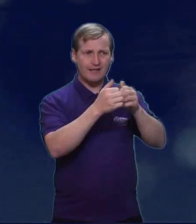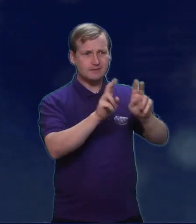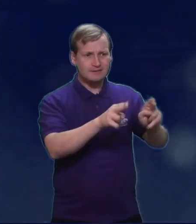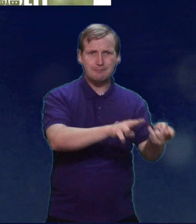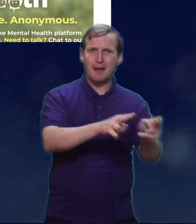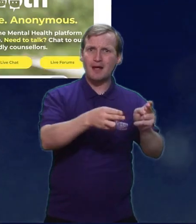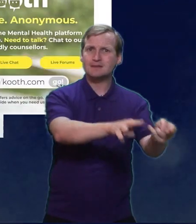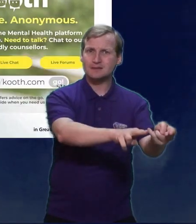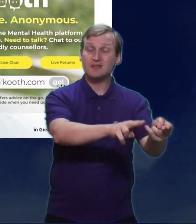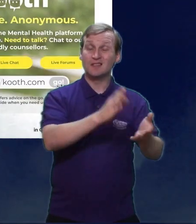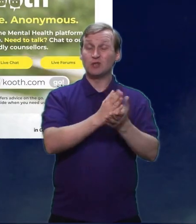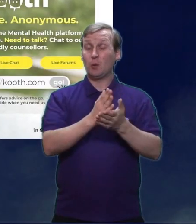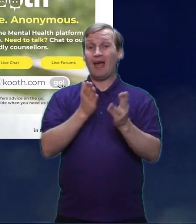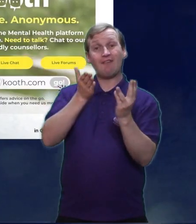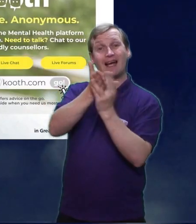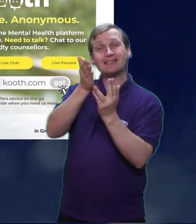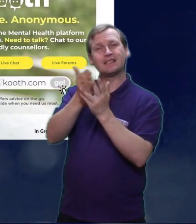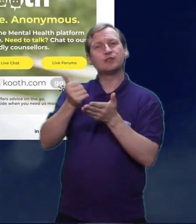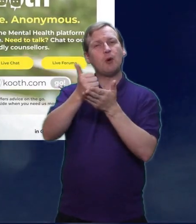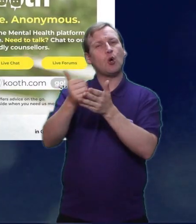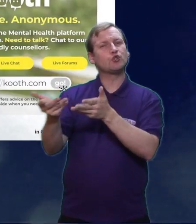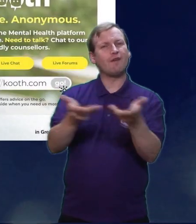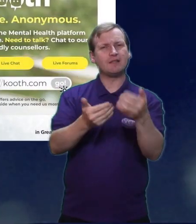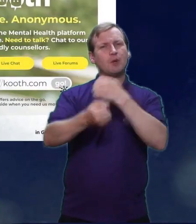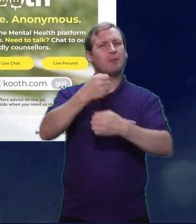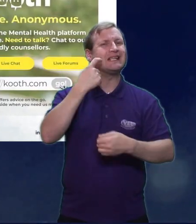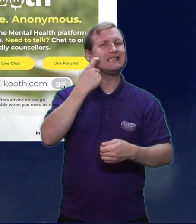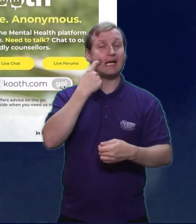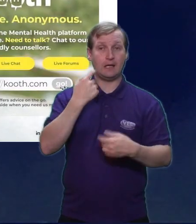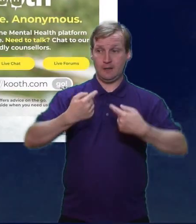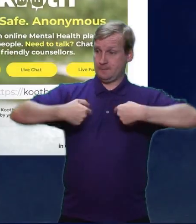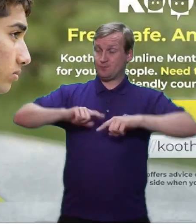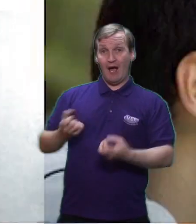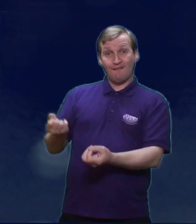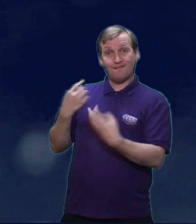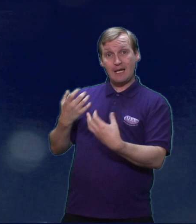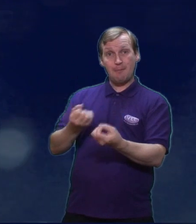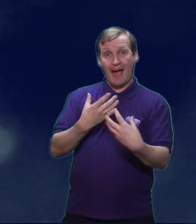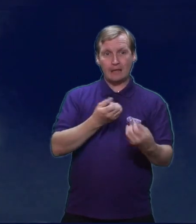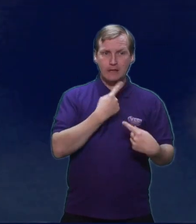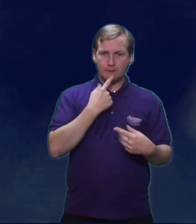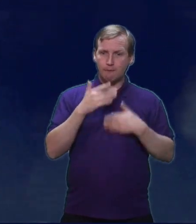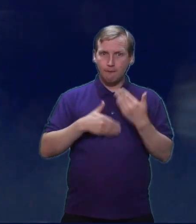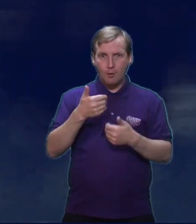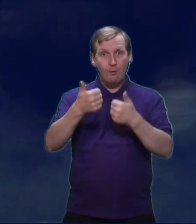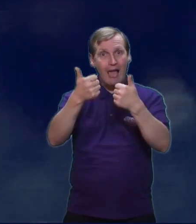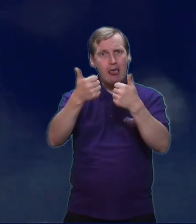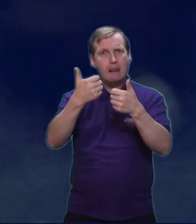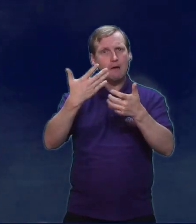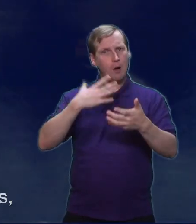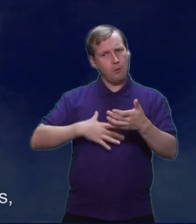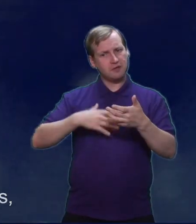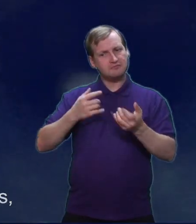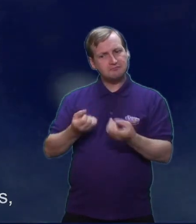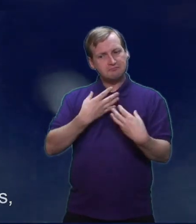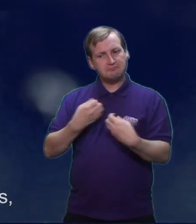quickly by developing more easy-to-access support services. Feedback tells us this is working really well,